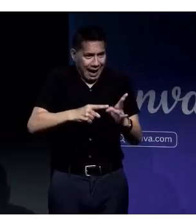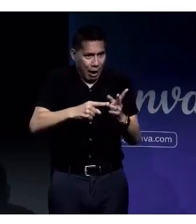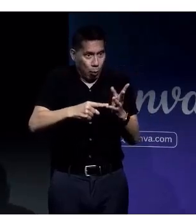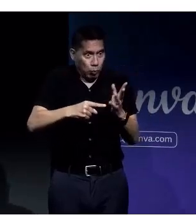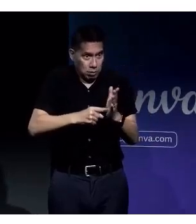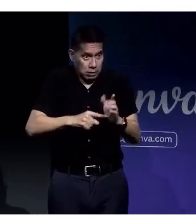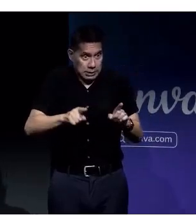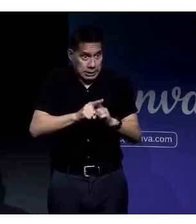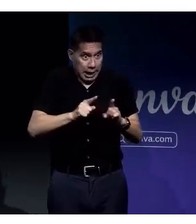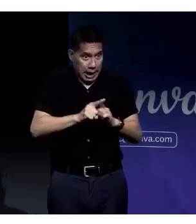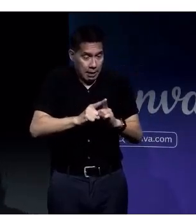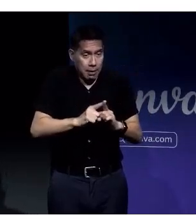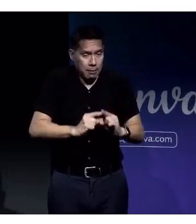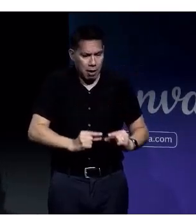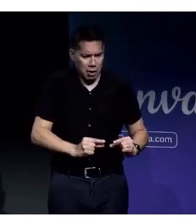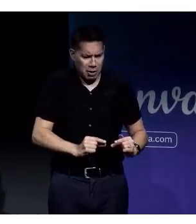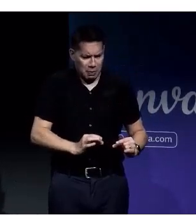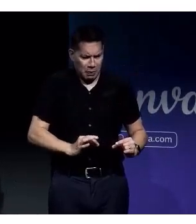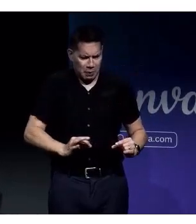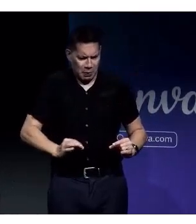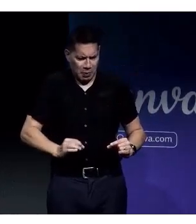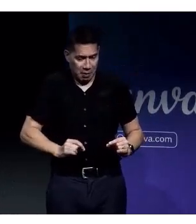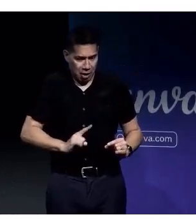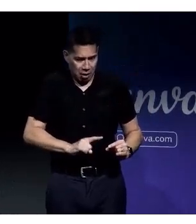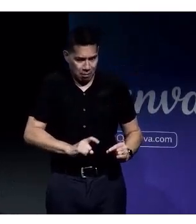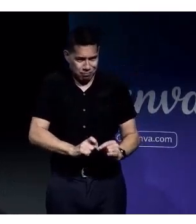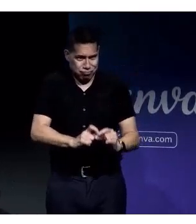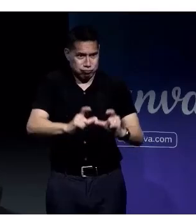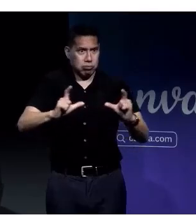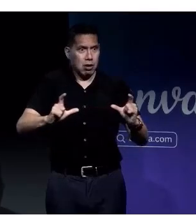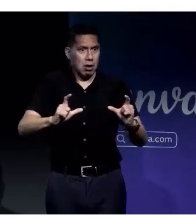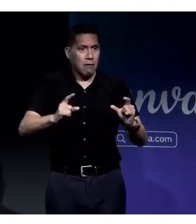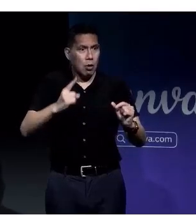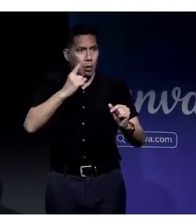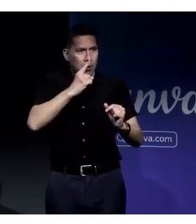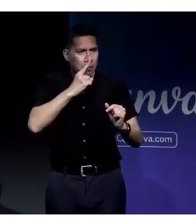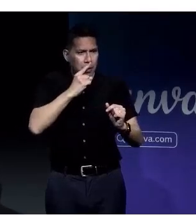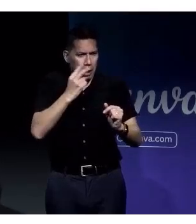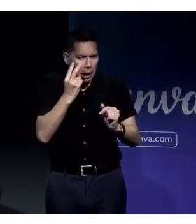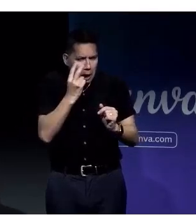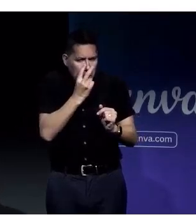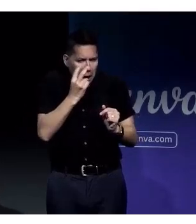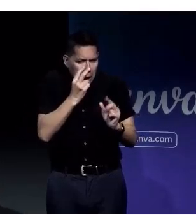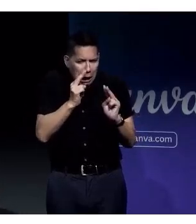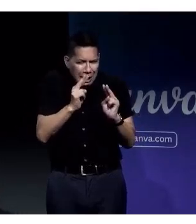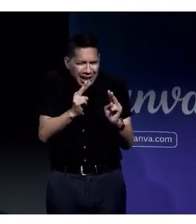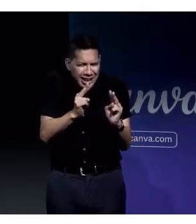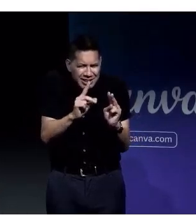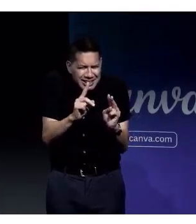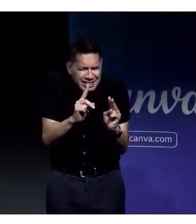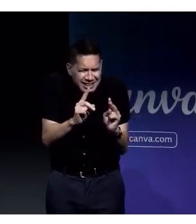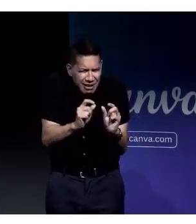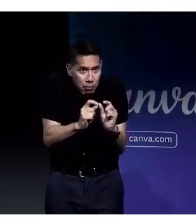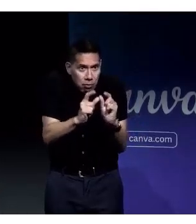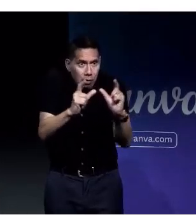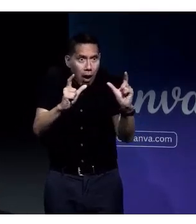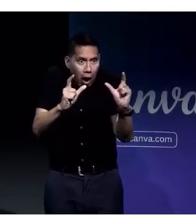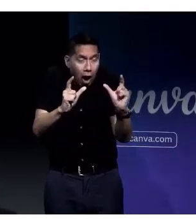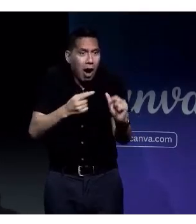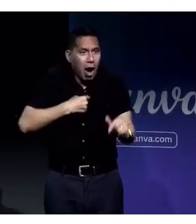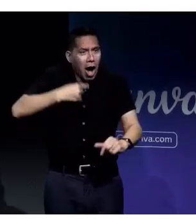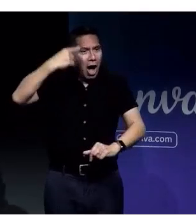large text experience to low vision customers and people needing that large text support. So I